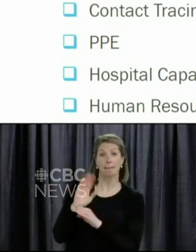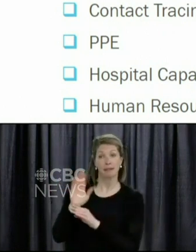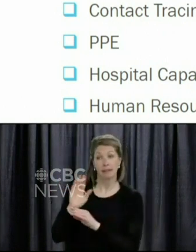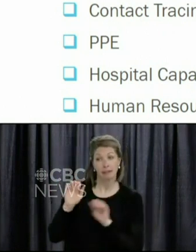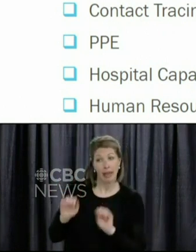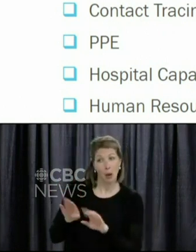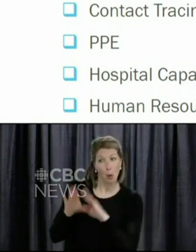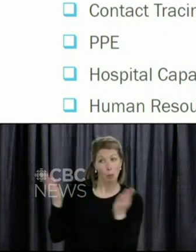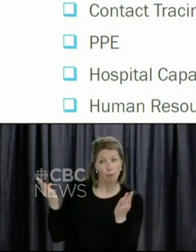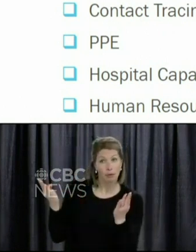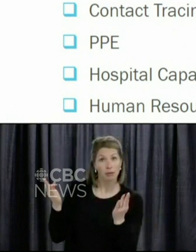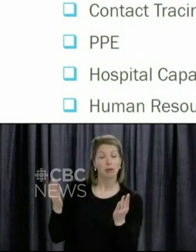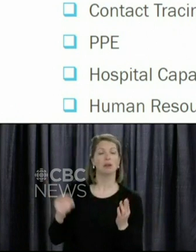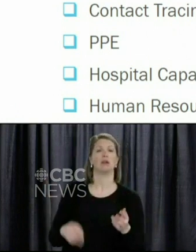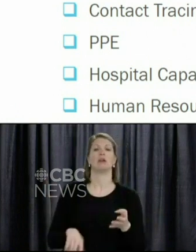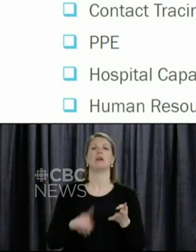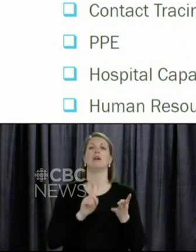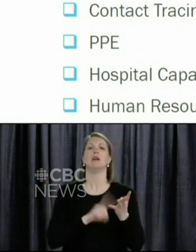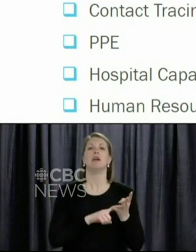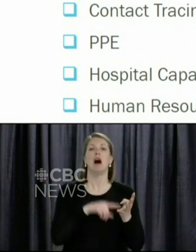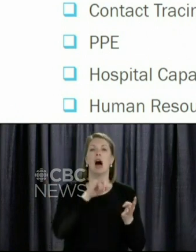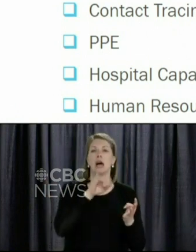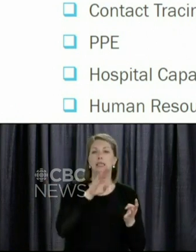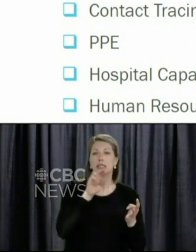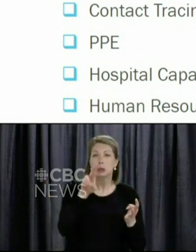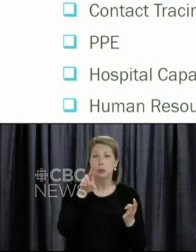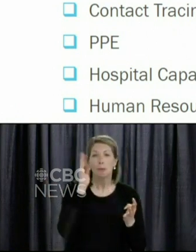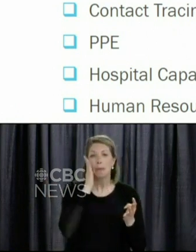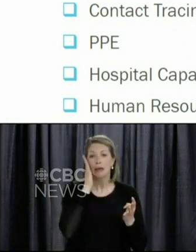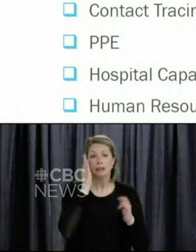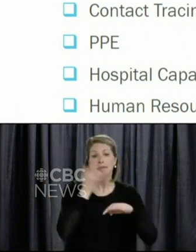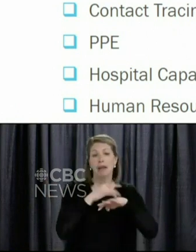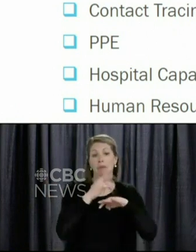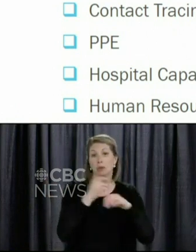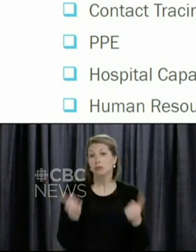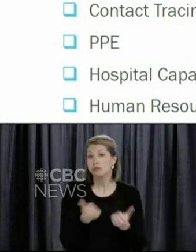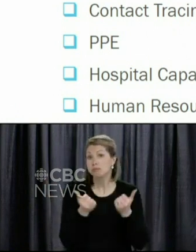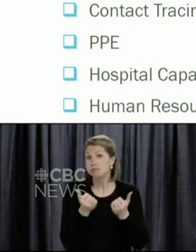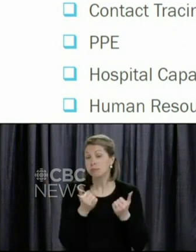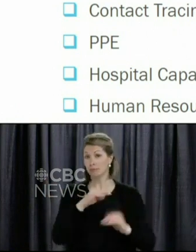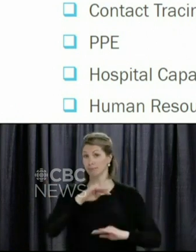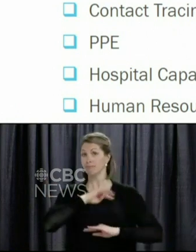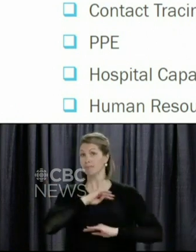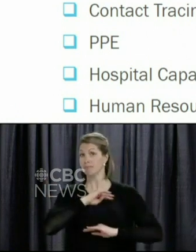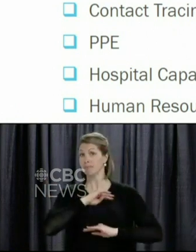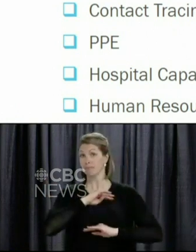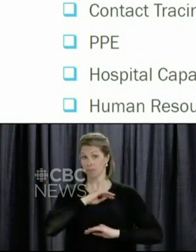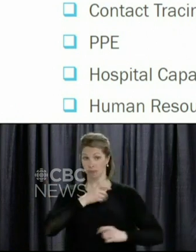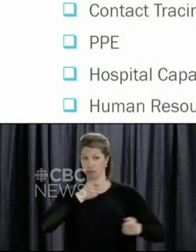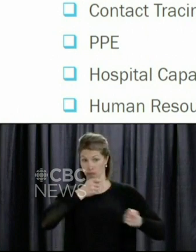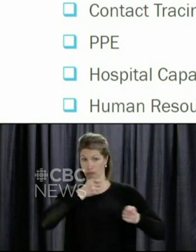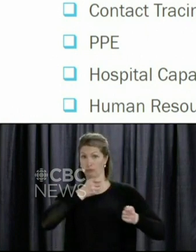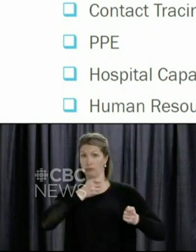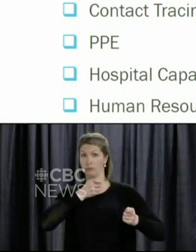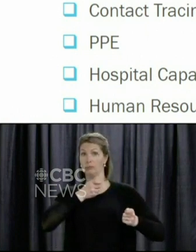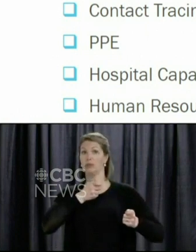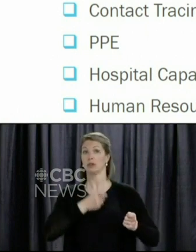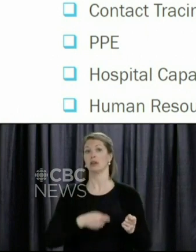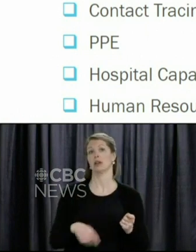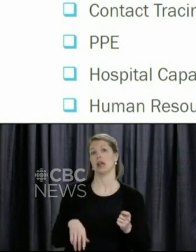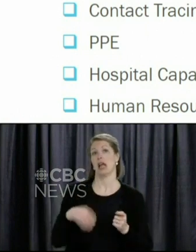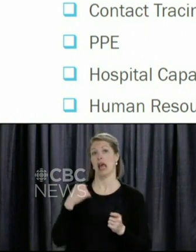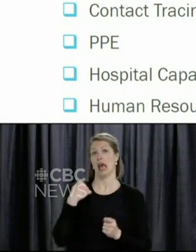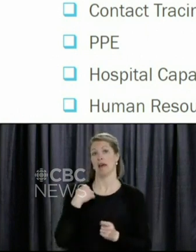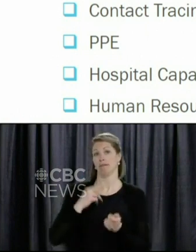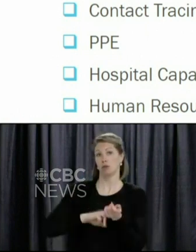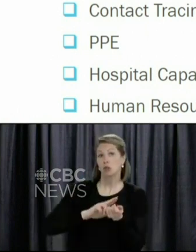of enough vacant beds in the ICU in case people get sick, and enough human resources? Our government, the health